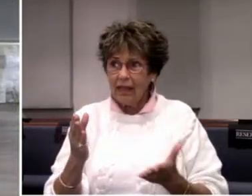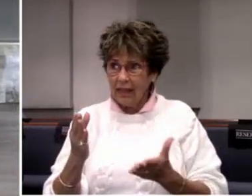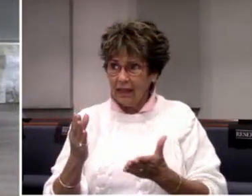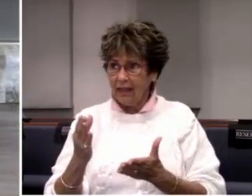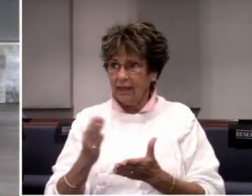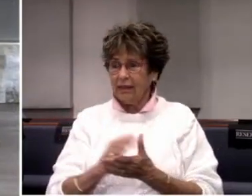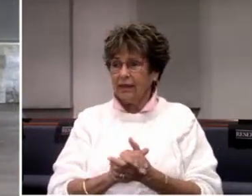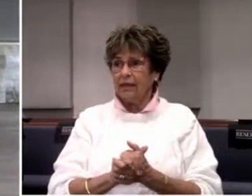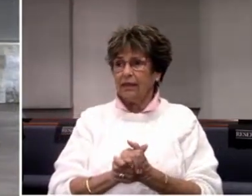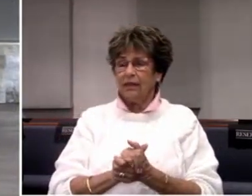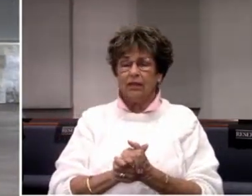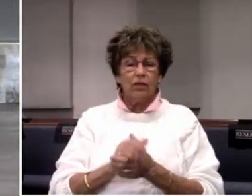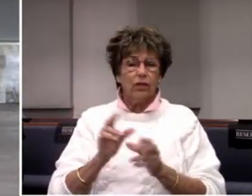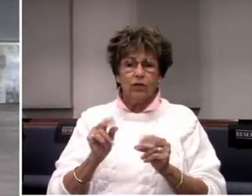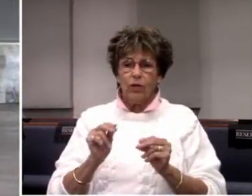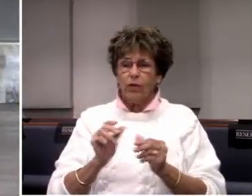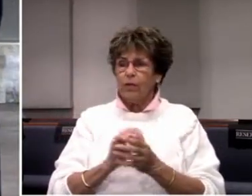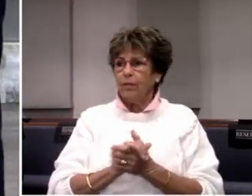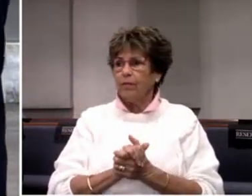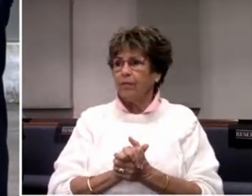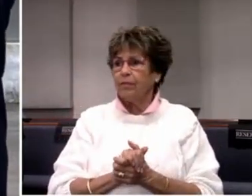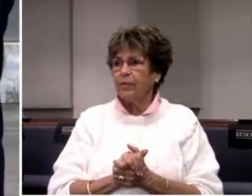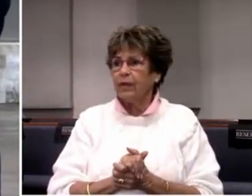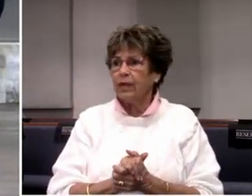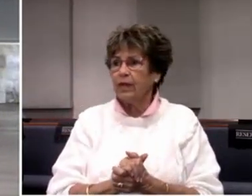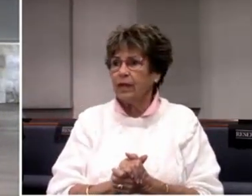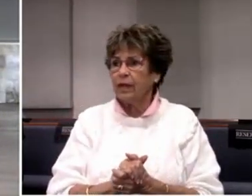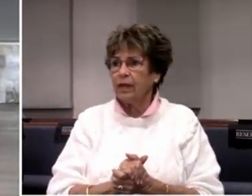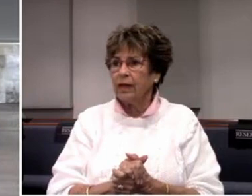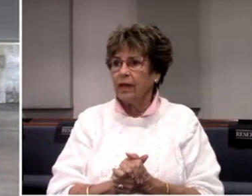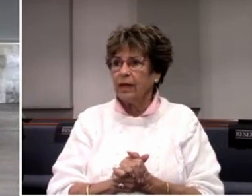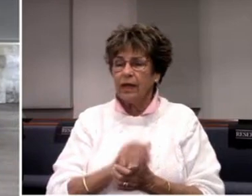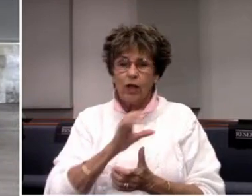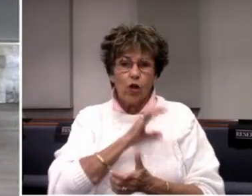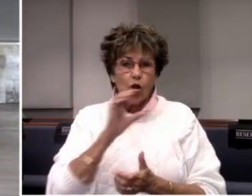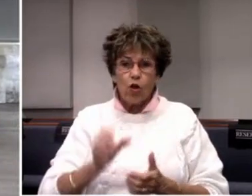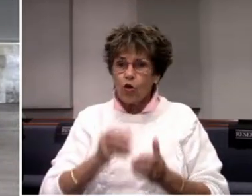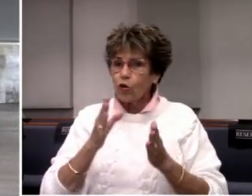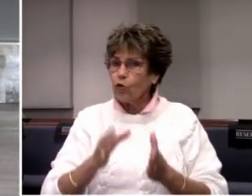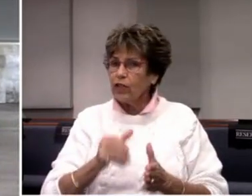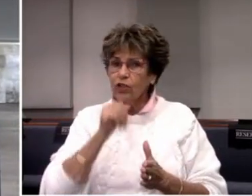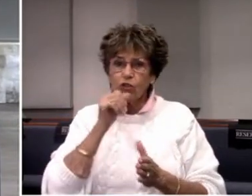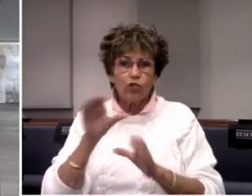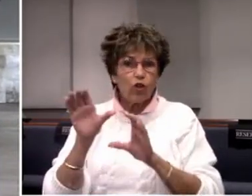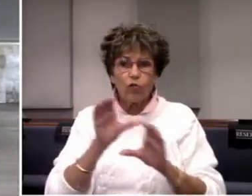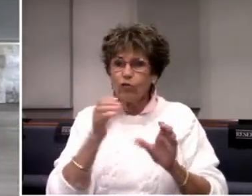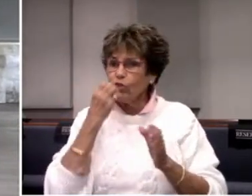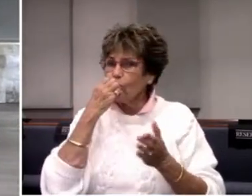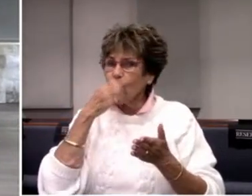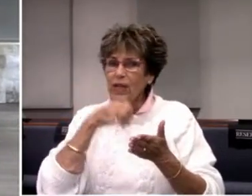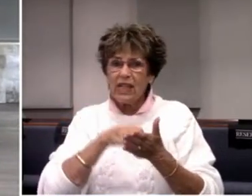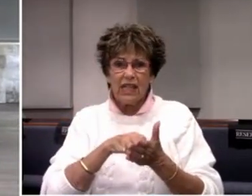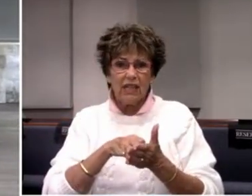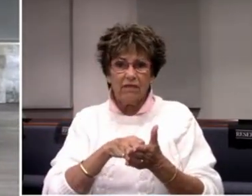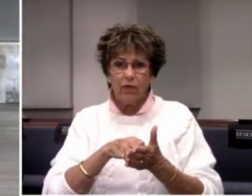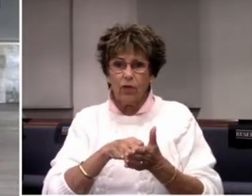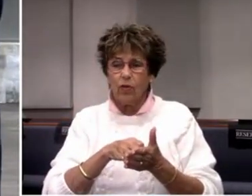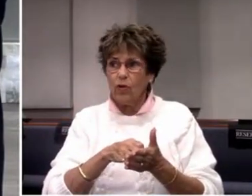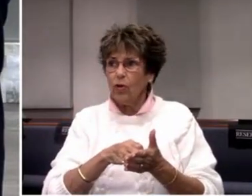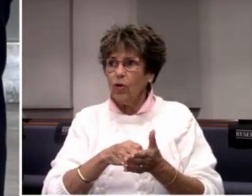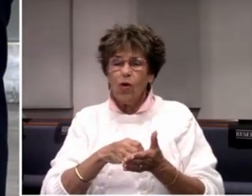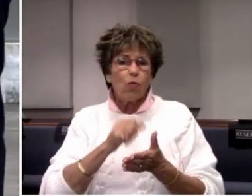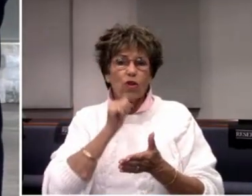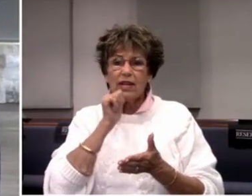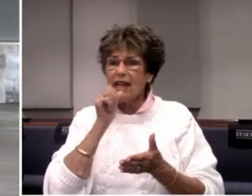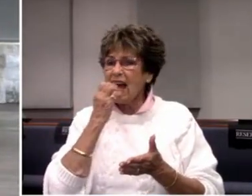come against these people because they're Christians. And Christians don't recompense evil to the unsaved world. We don't recompense evil to our